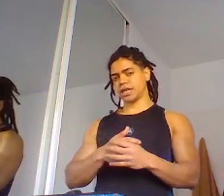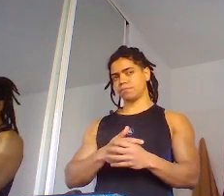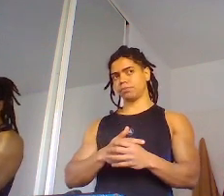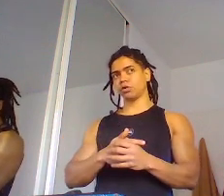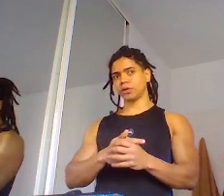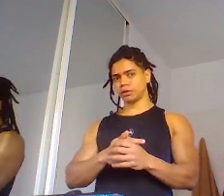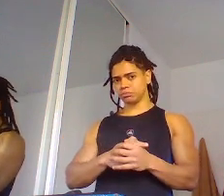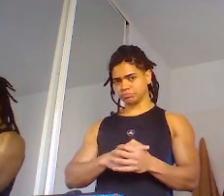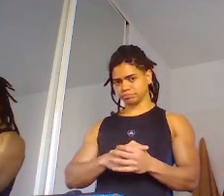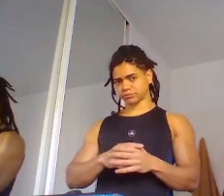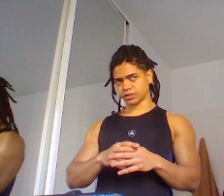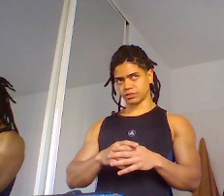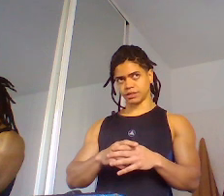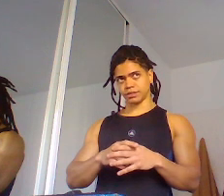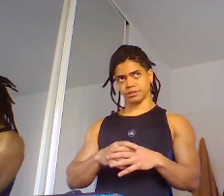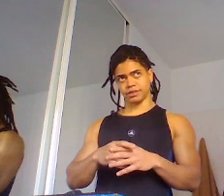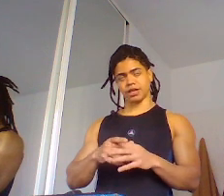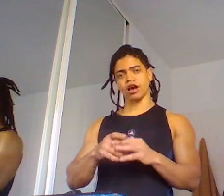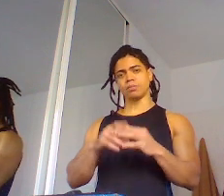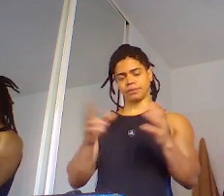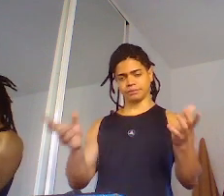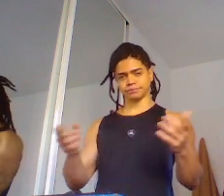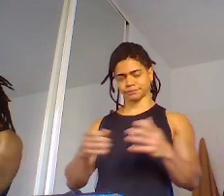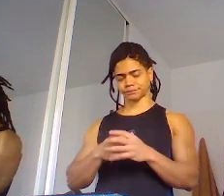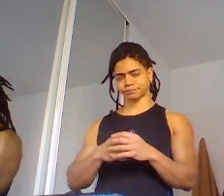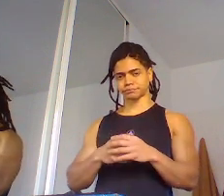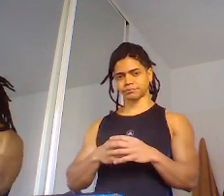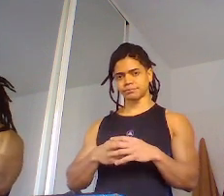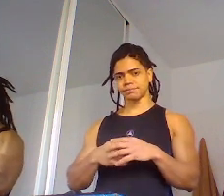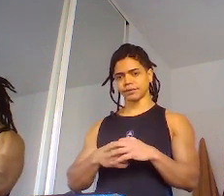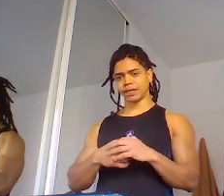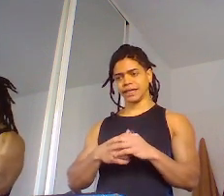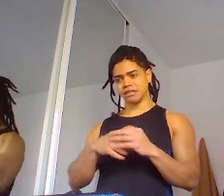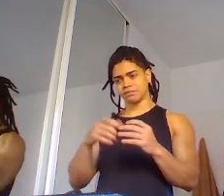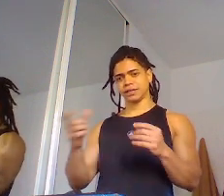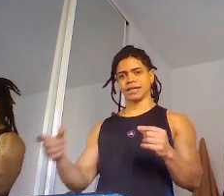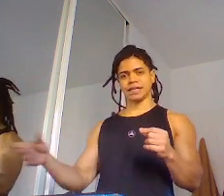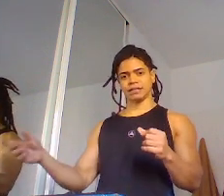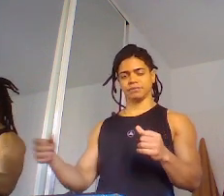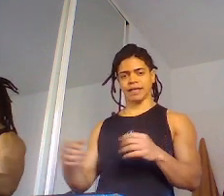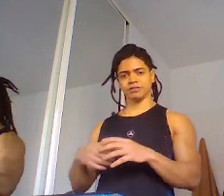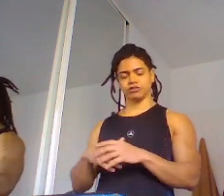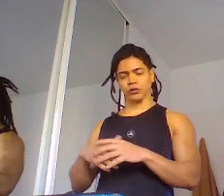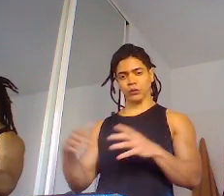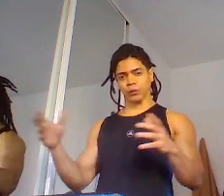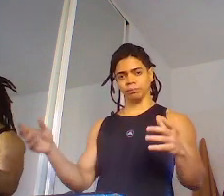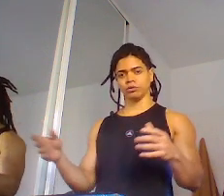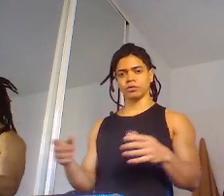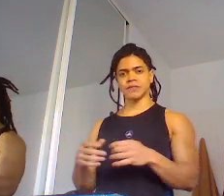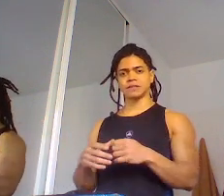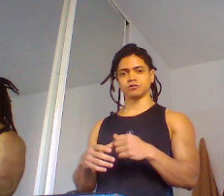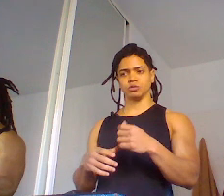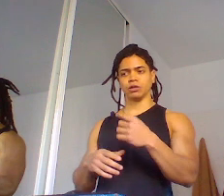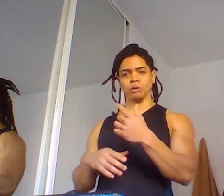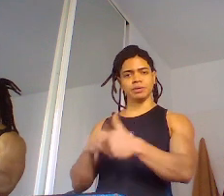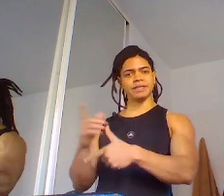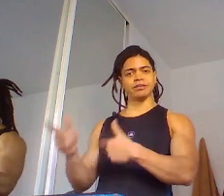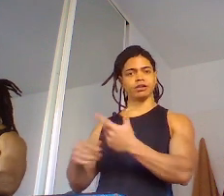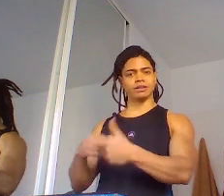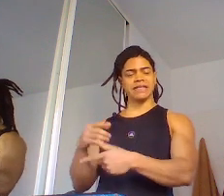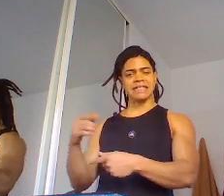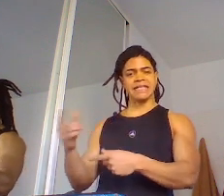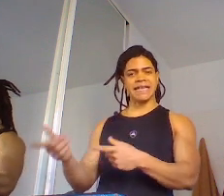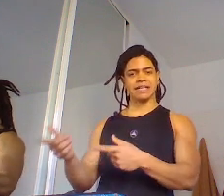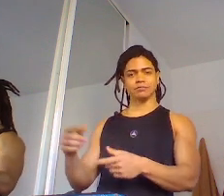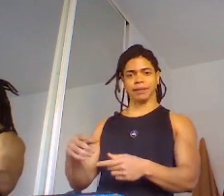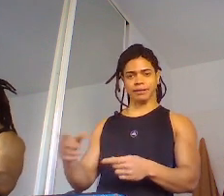so the employee, the company give an advance to employees that will be